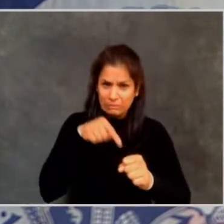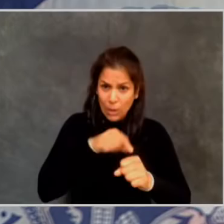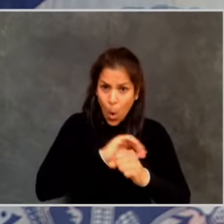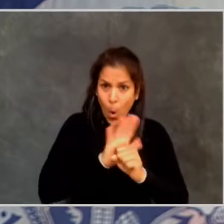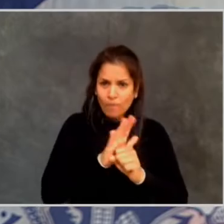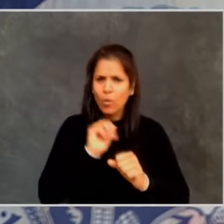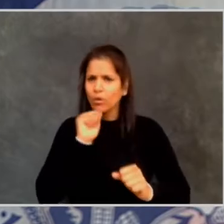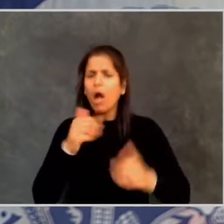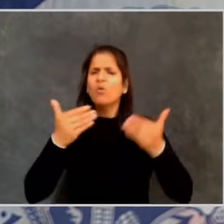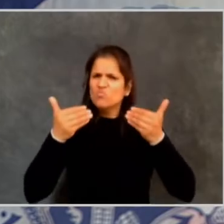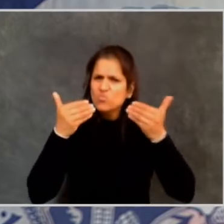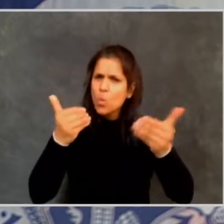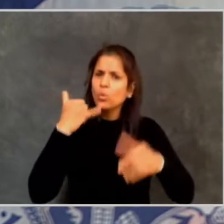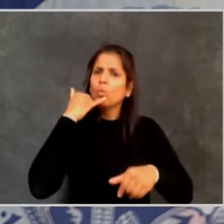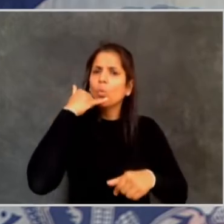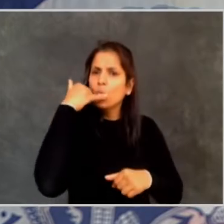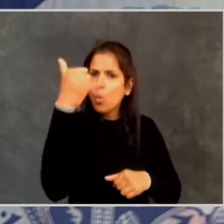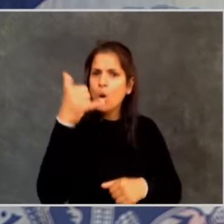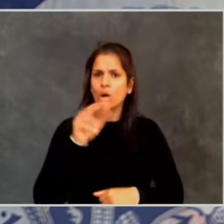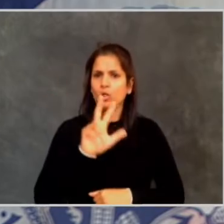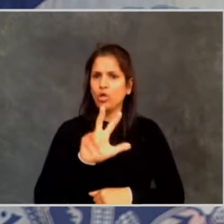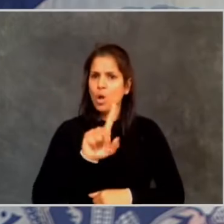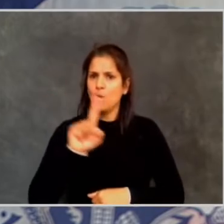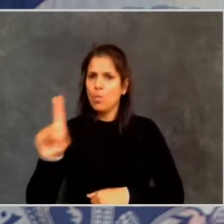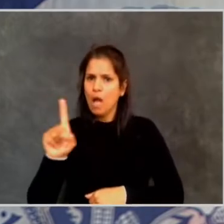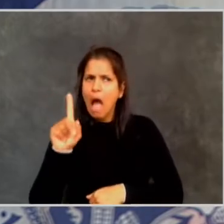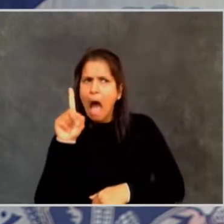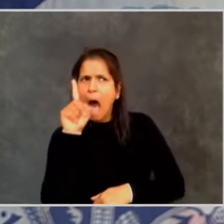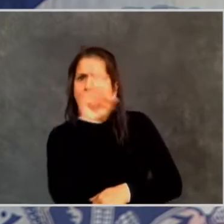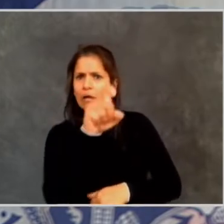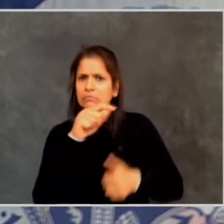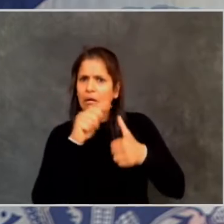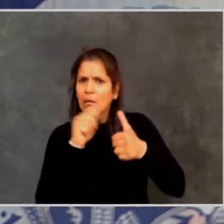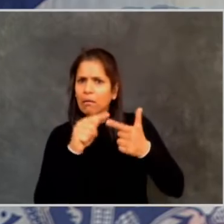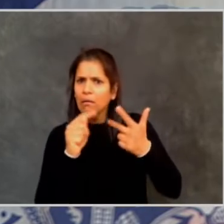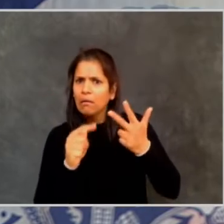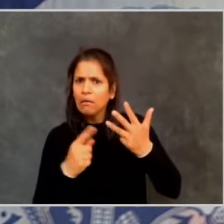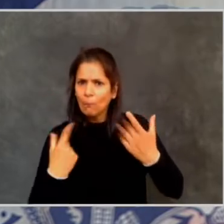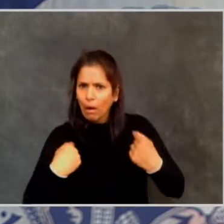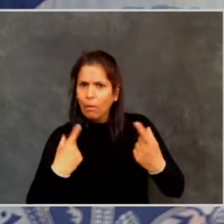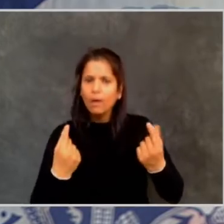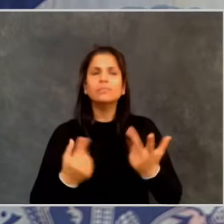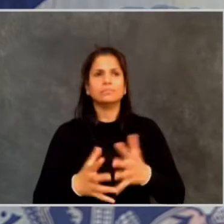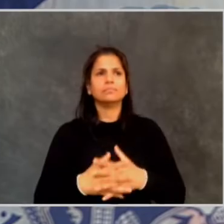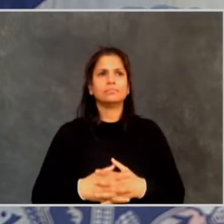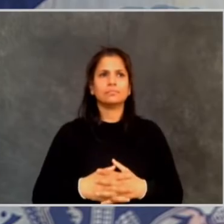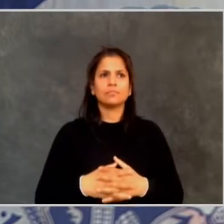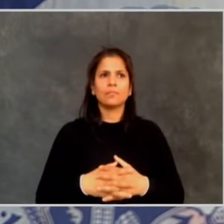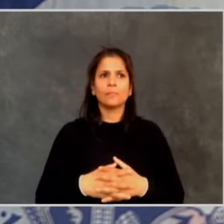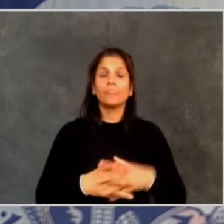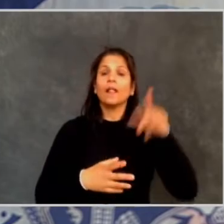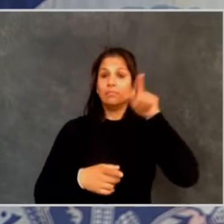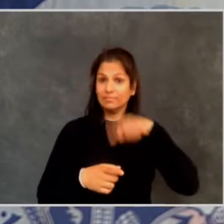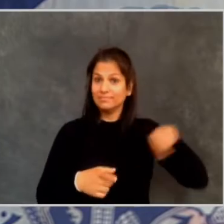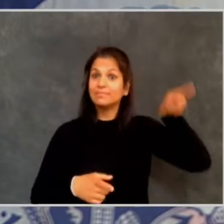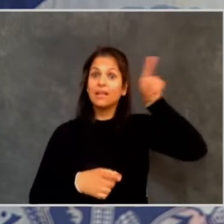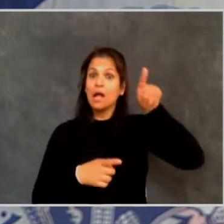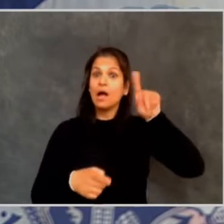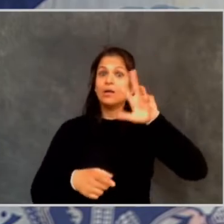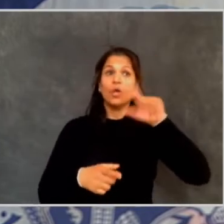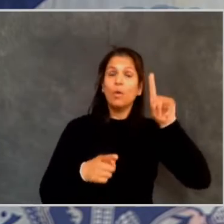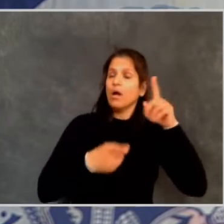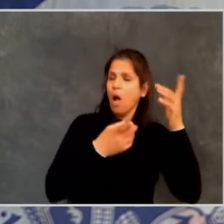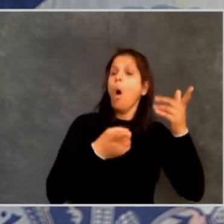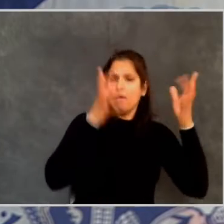forth with a clinician to make sure that they know if they do need to get to a healthcare facility, to know how they can handle their